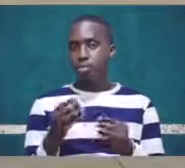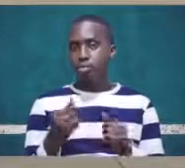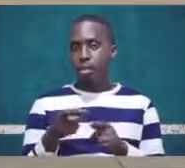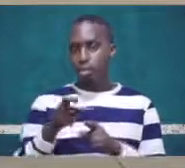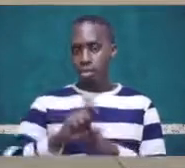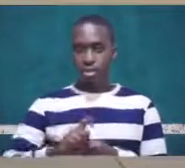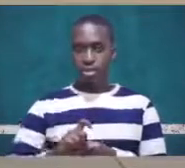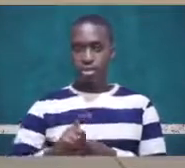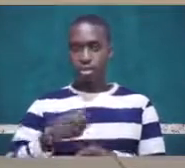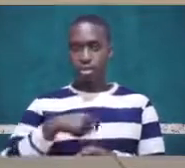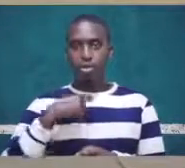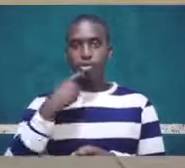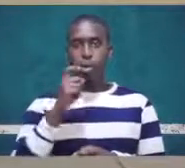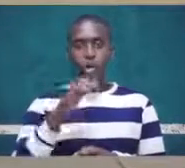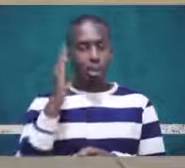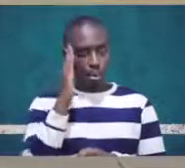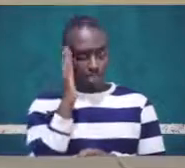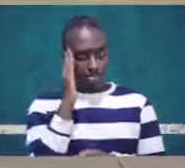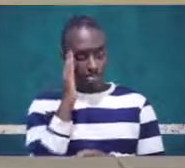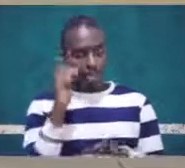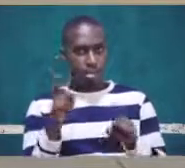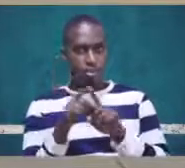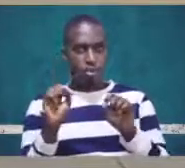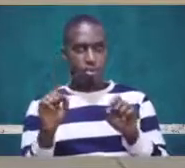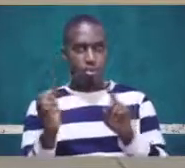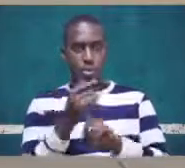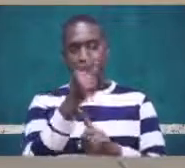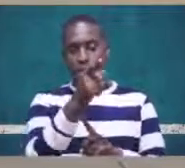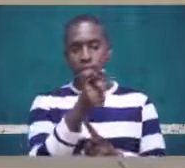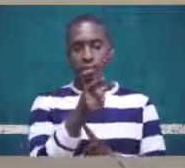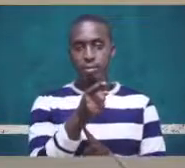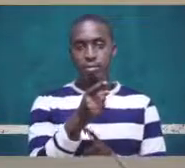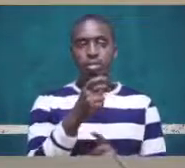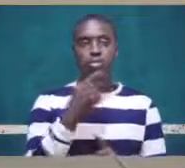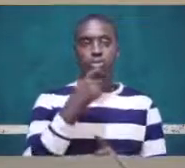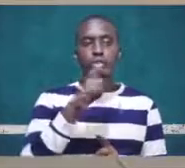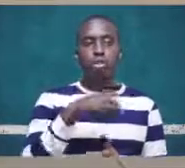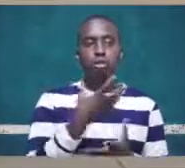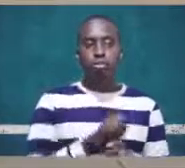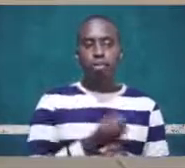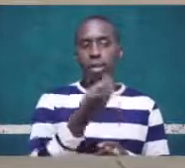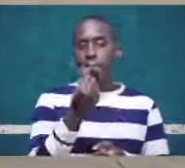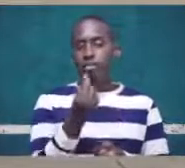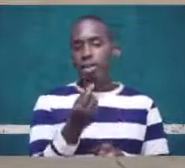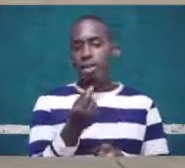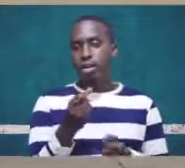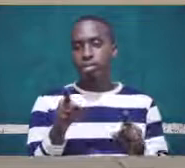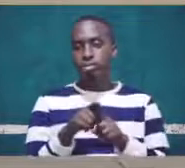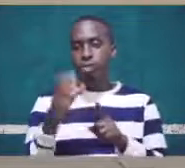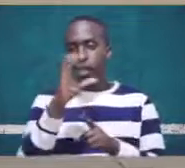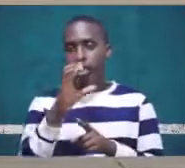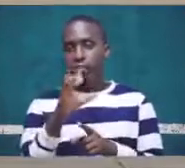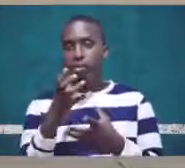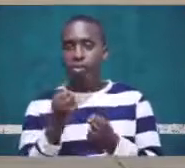tax. We need, first of all, to, as you can't get this amount of money, you need to have that amount, and you calculate,